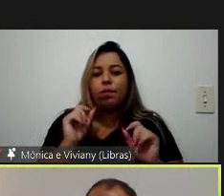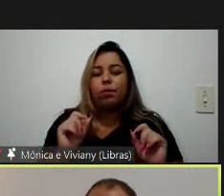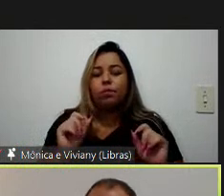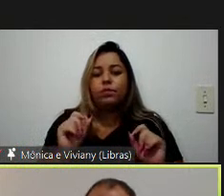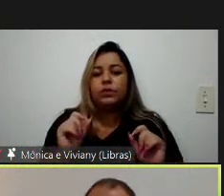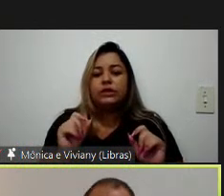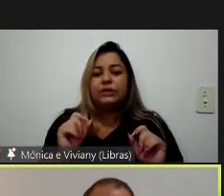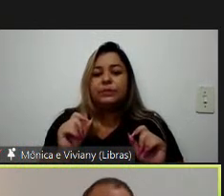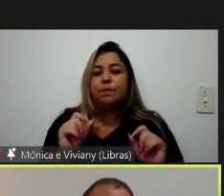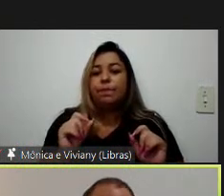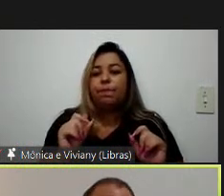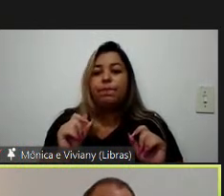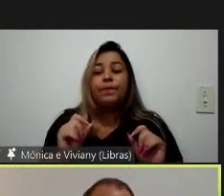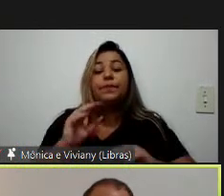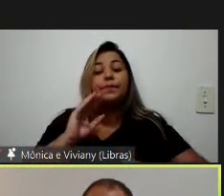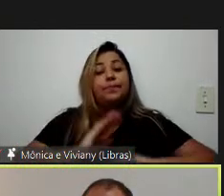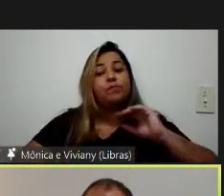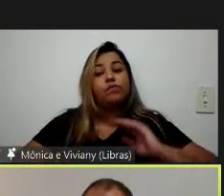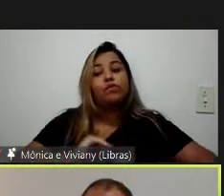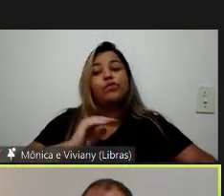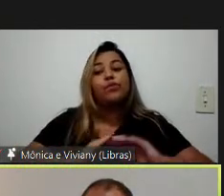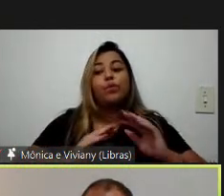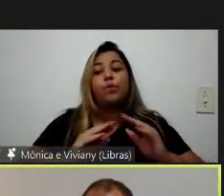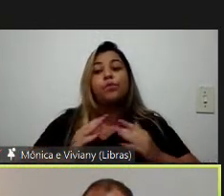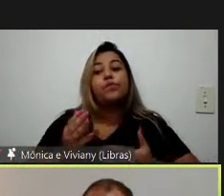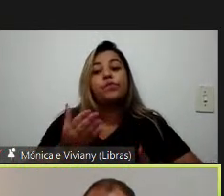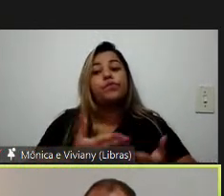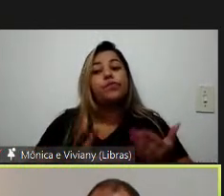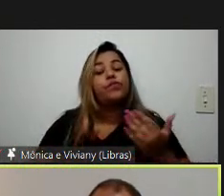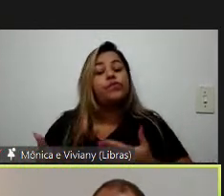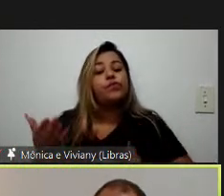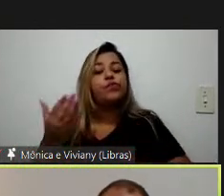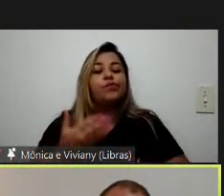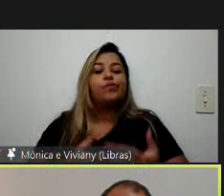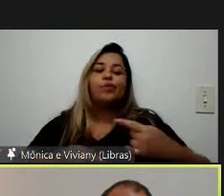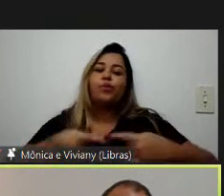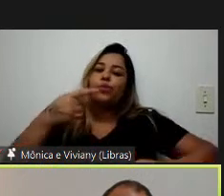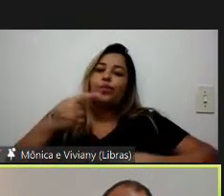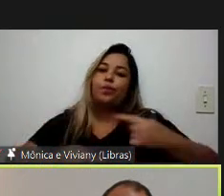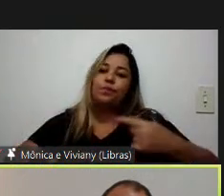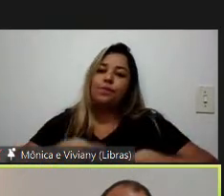contribute to the global debate on nutrition and health.